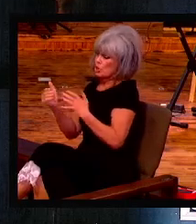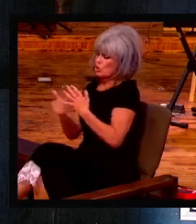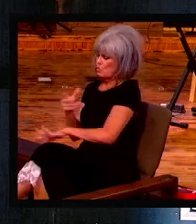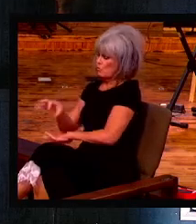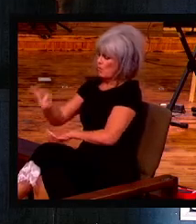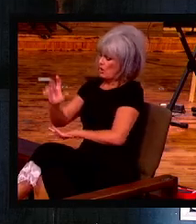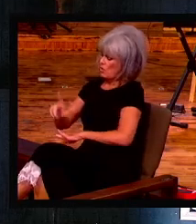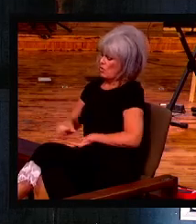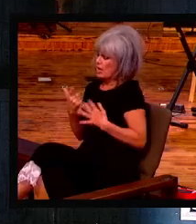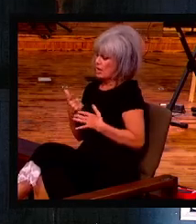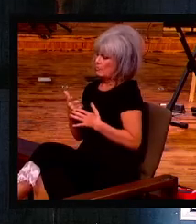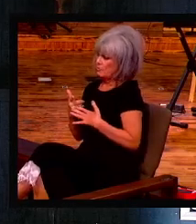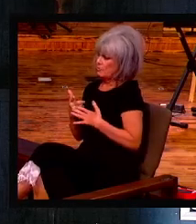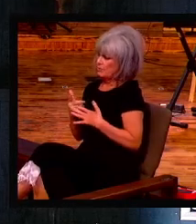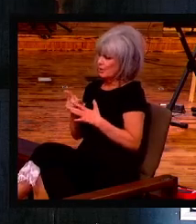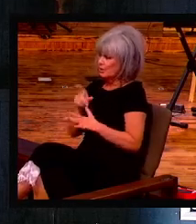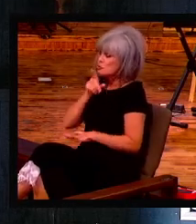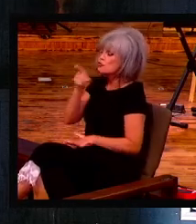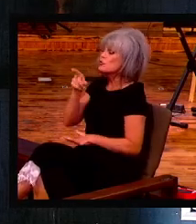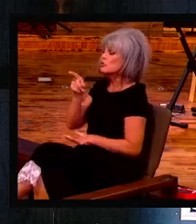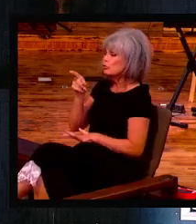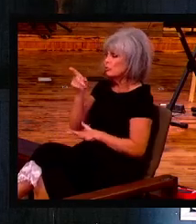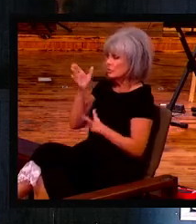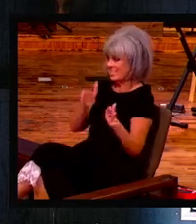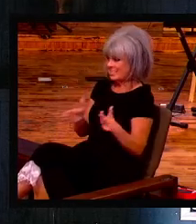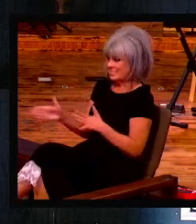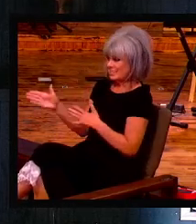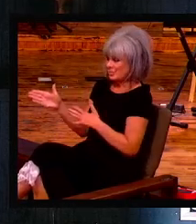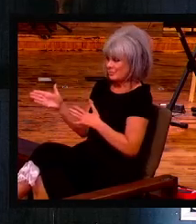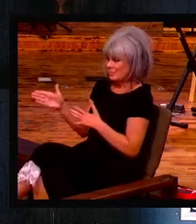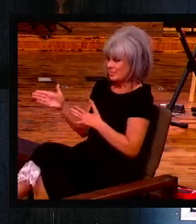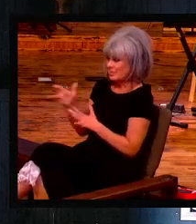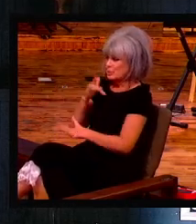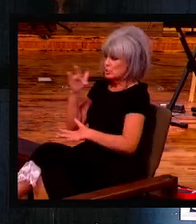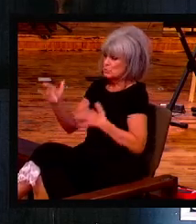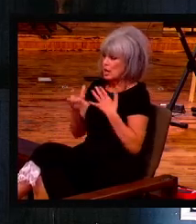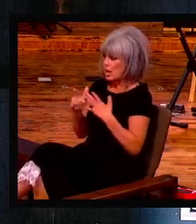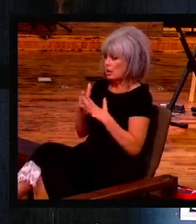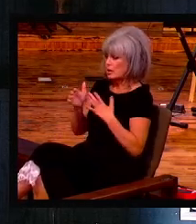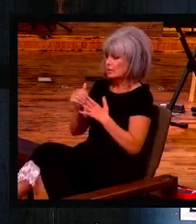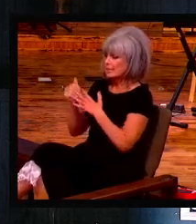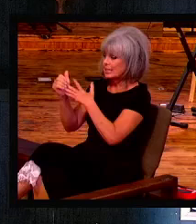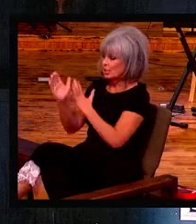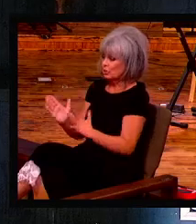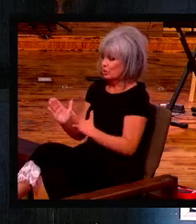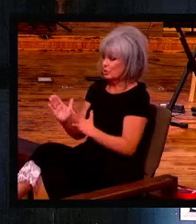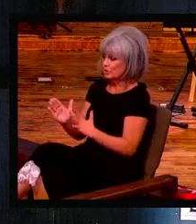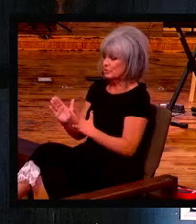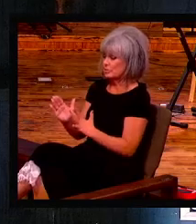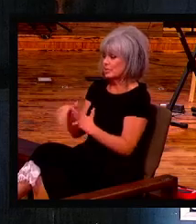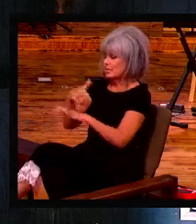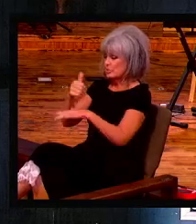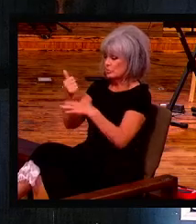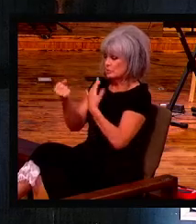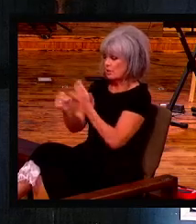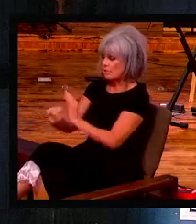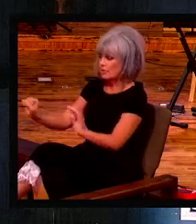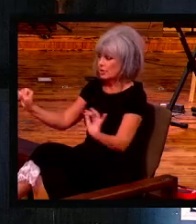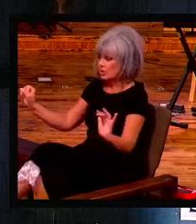Now you're about to step into your true destiny. To inspire leaders to be transformed and set free to fulfill their God-given